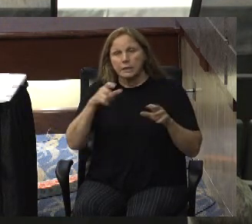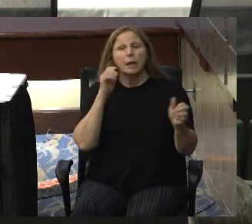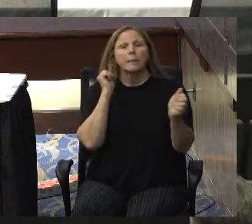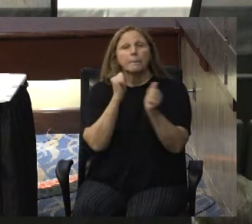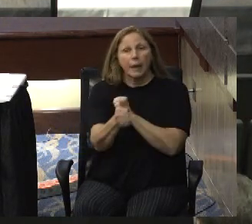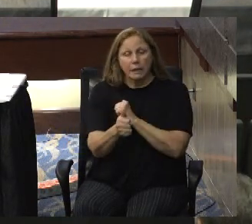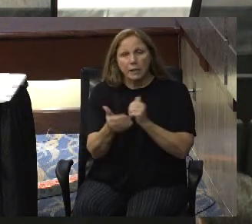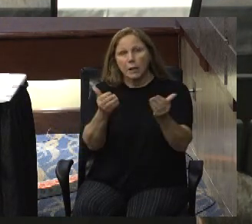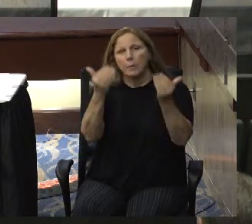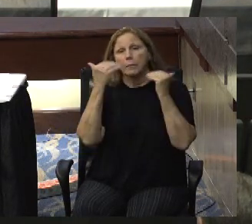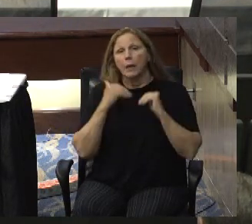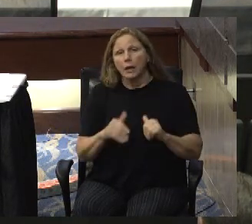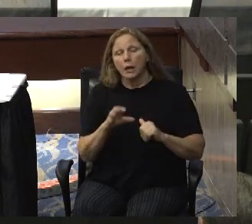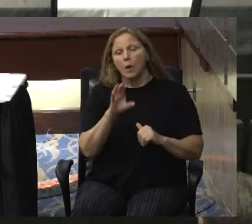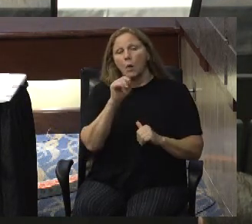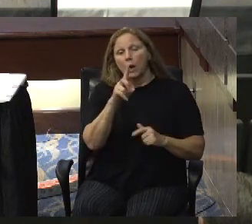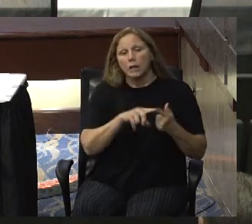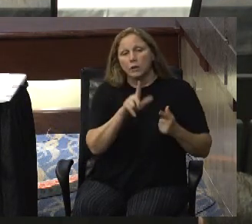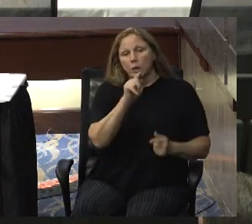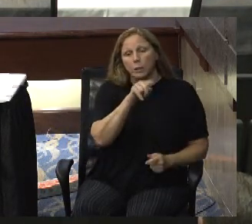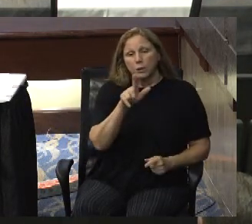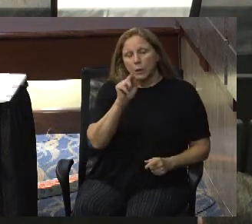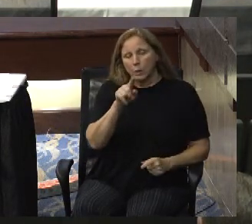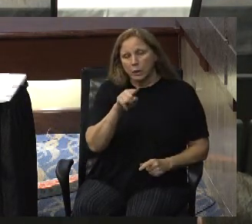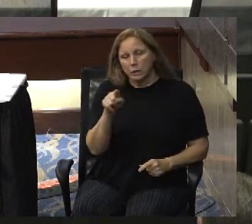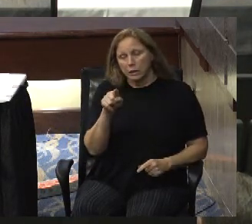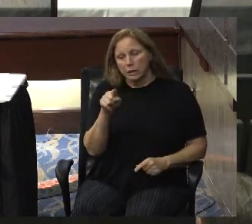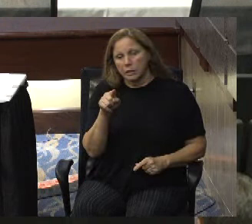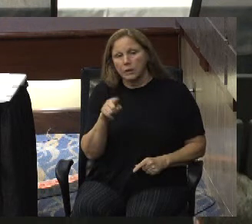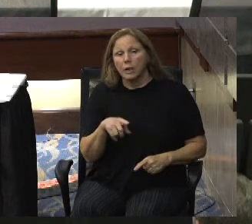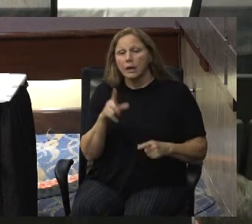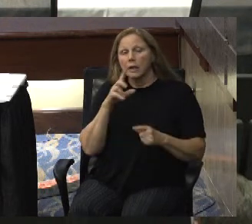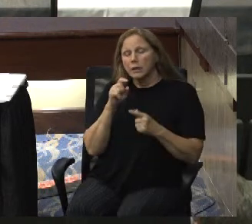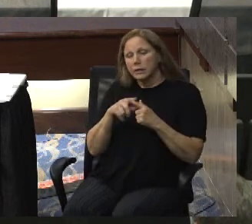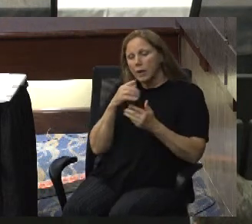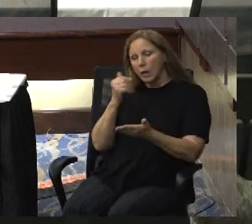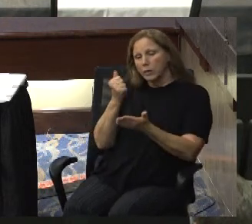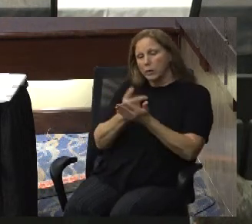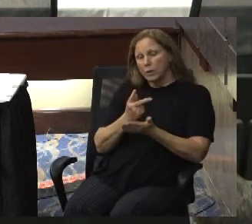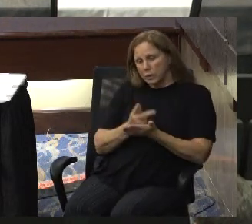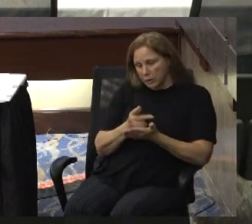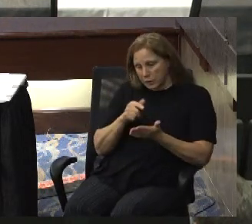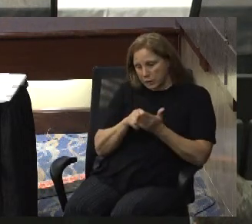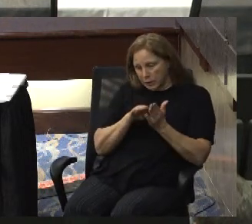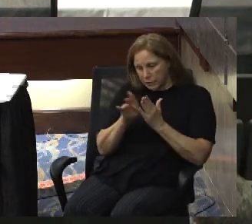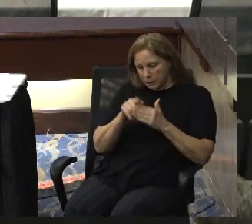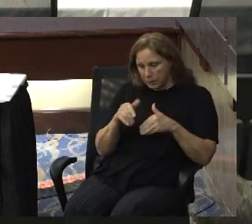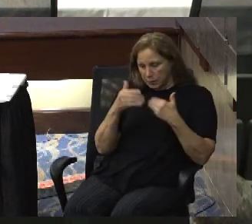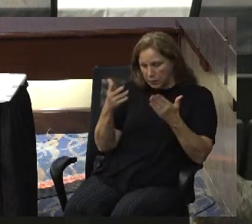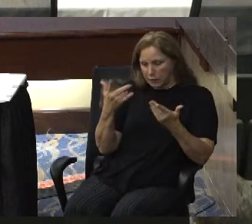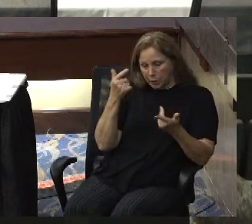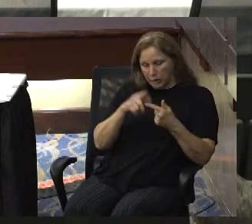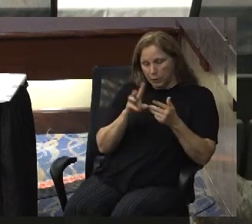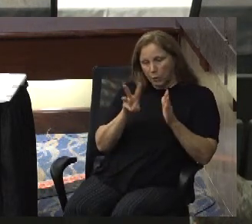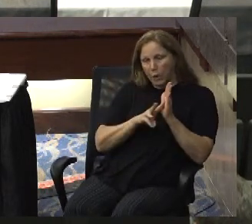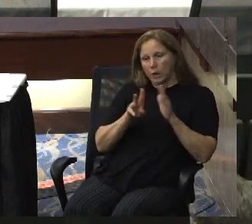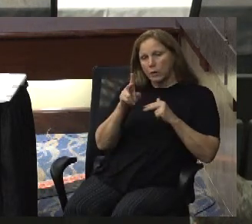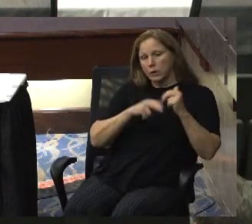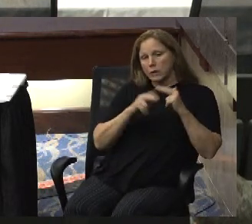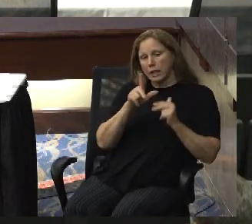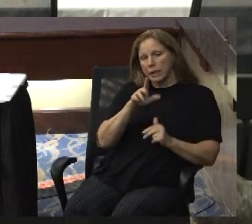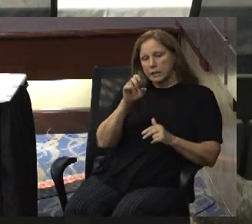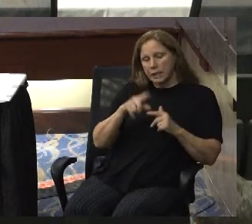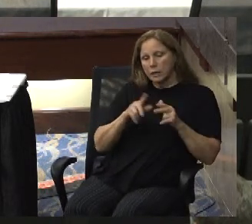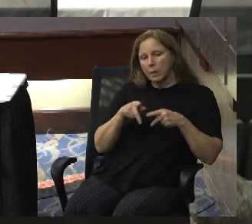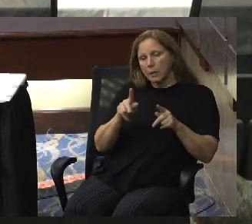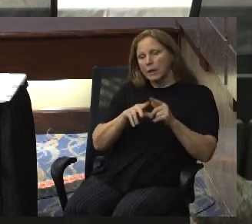carries, and we'll move to ordinance 2021-490. An ordinance authorizing a developer participation agreement with Waco Construction LLC to allow